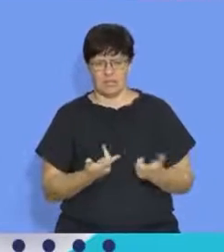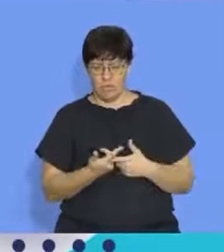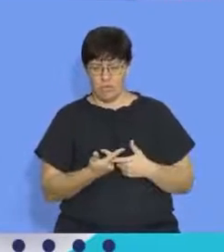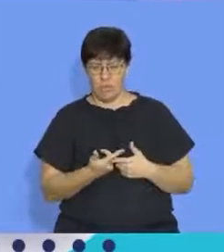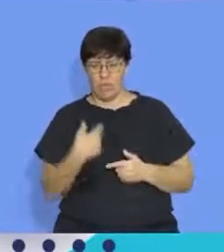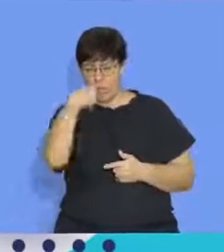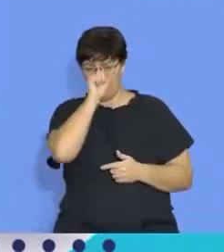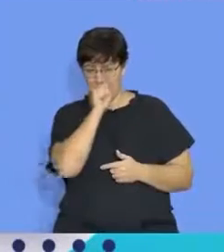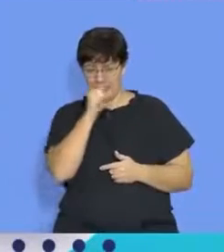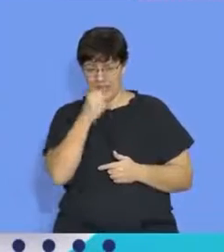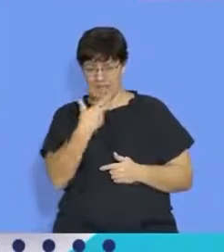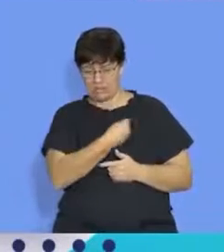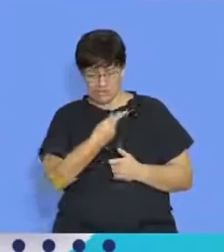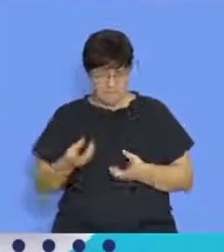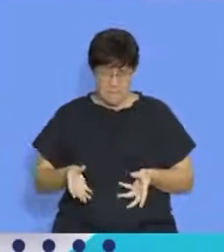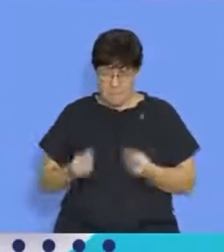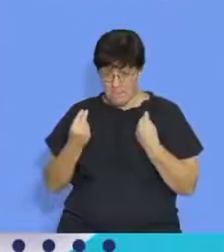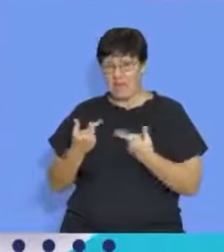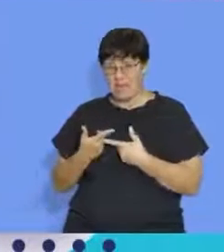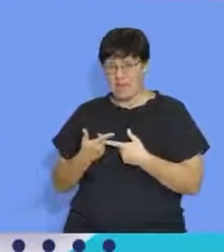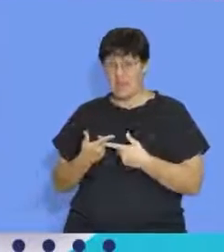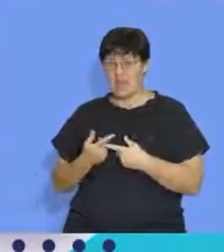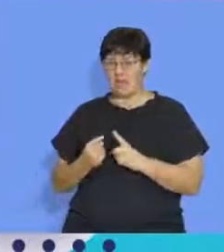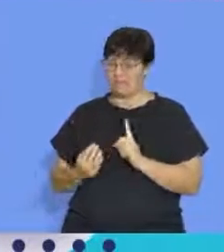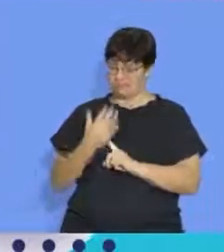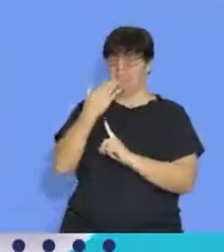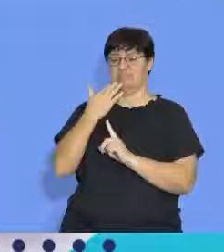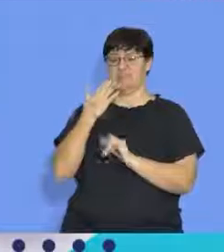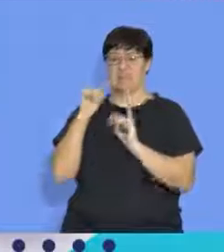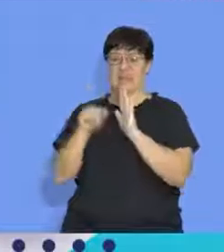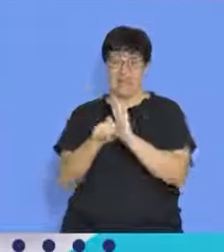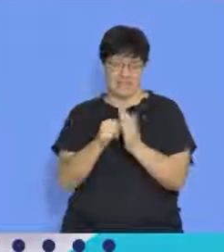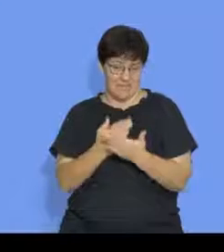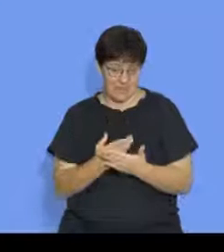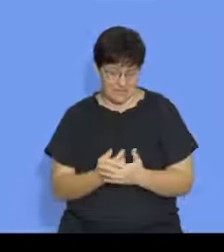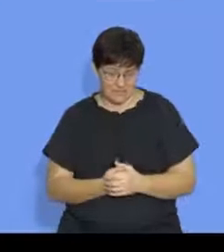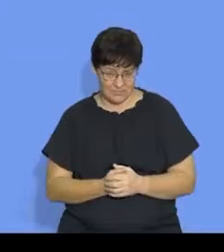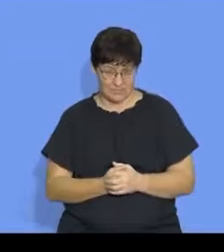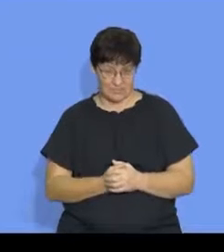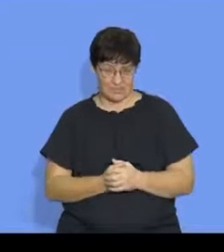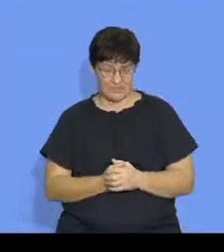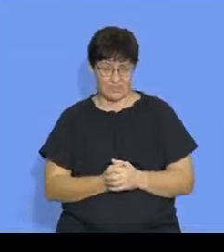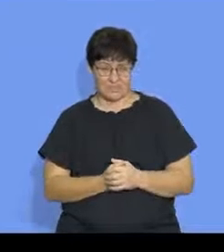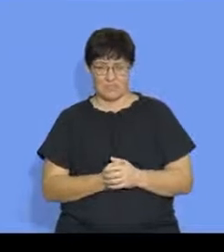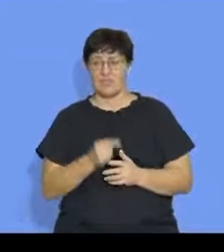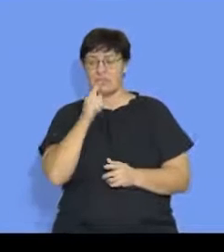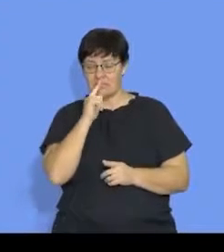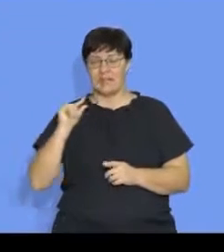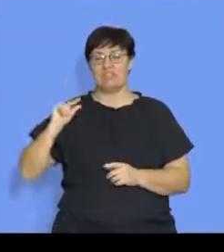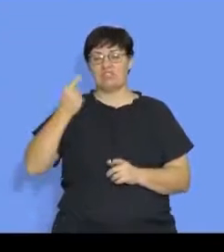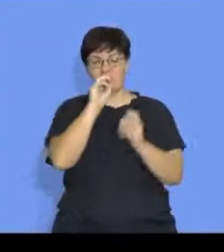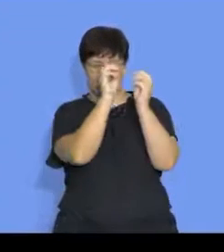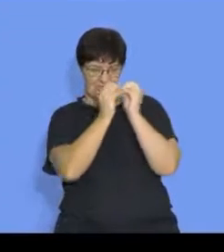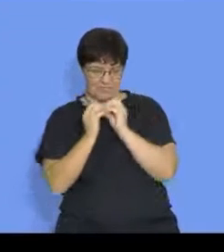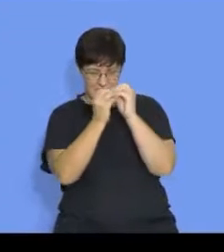pig insulin might have an adverse reaction. So have a look what happens over here. This is called genetic engineering. So